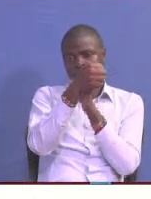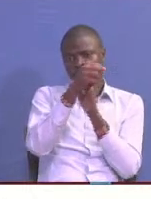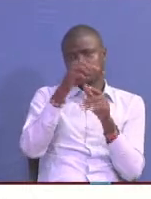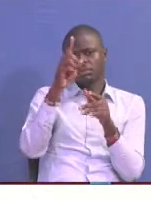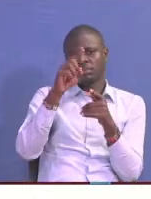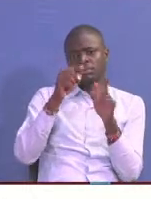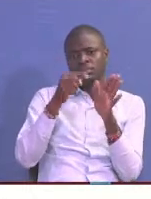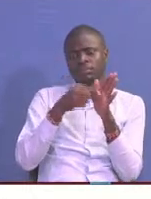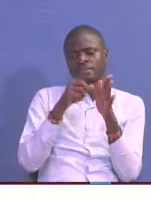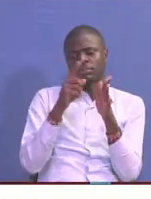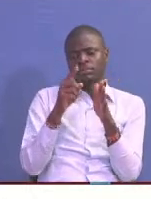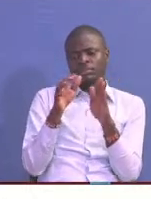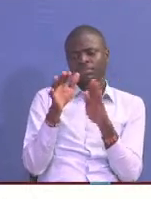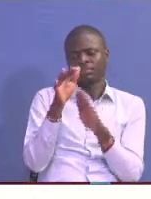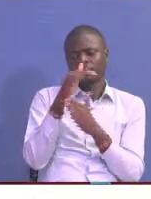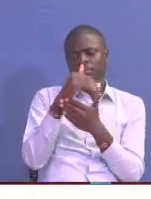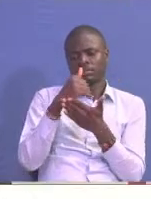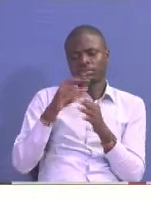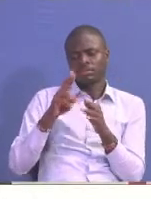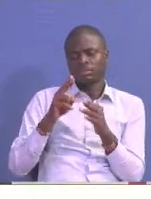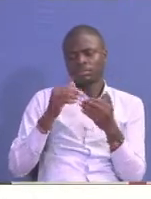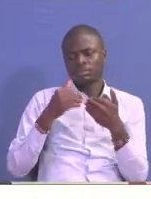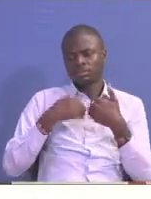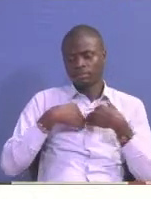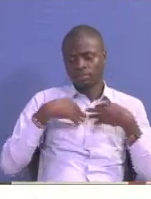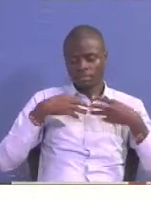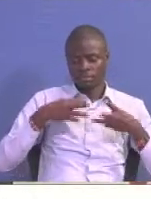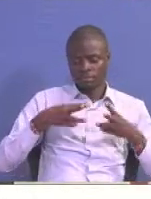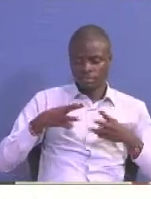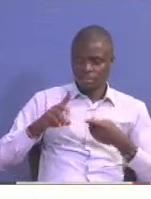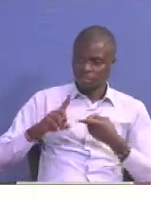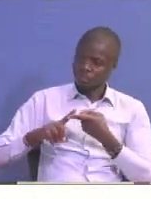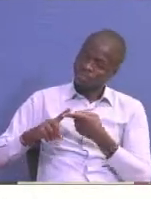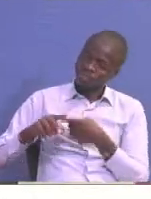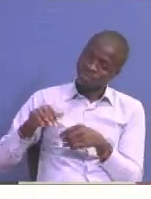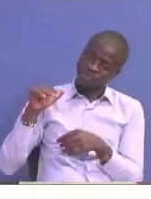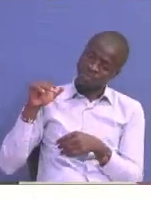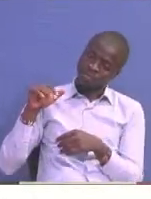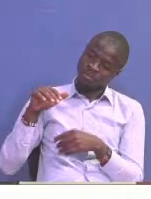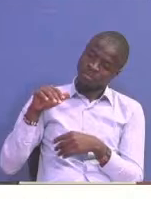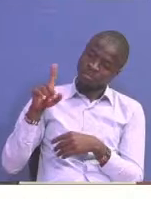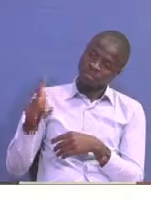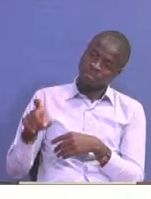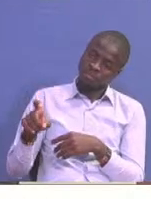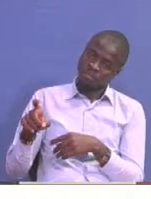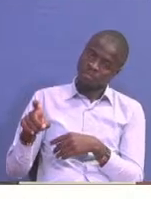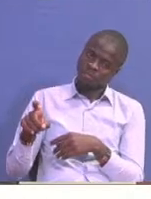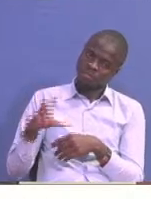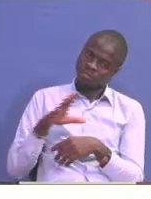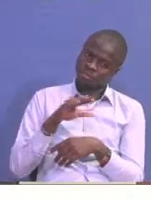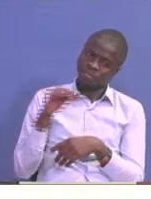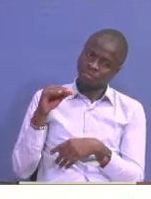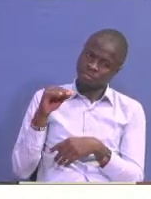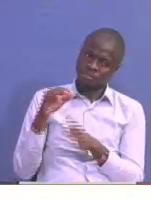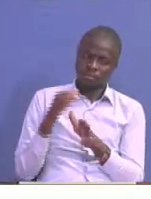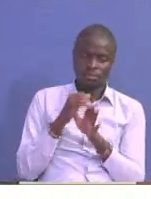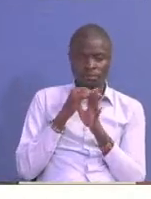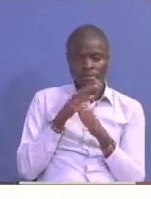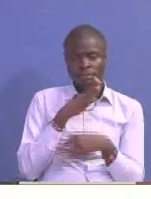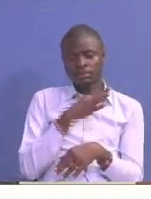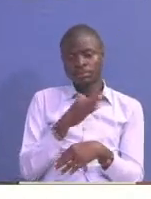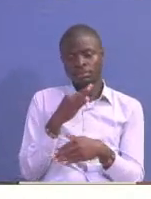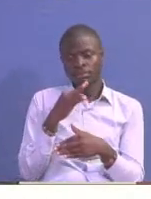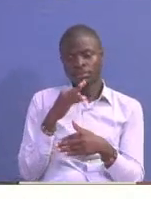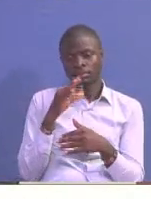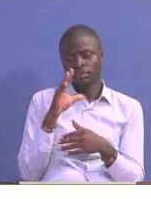section. But all of us will have an opportunity to ask questions, and our guest